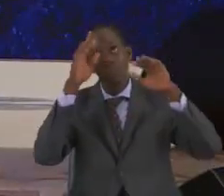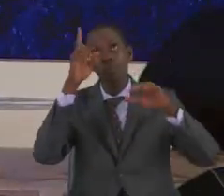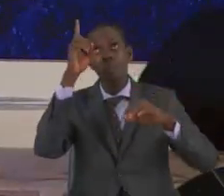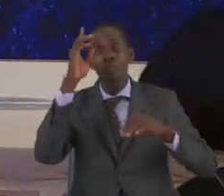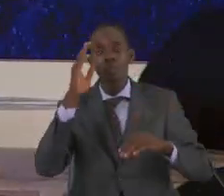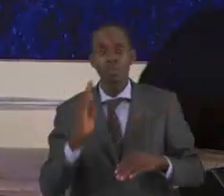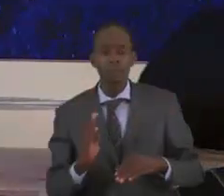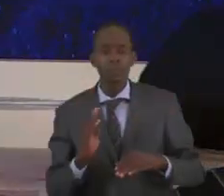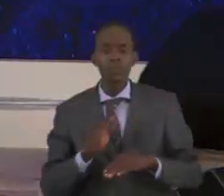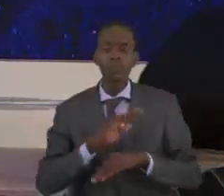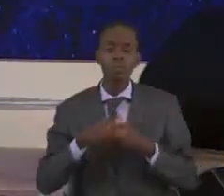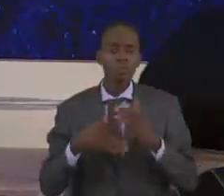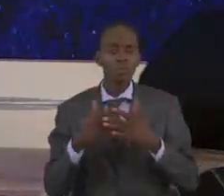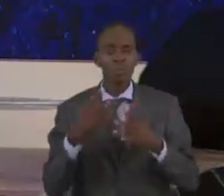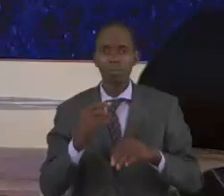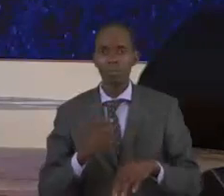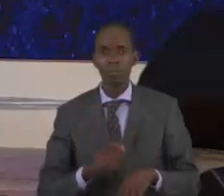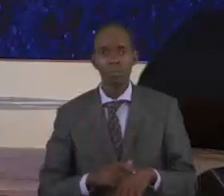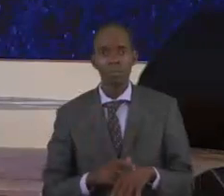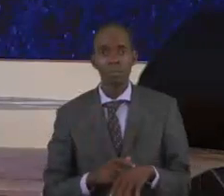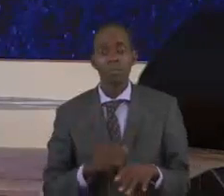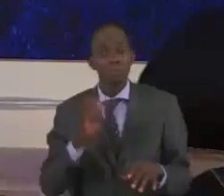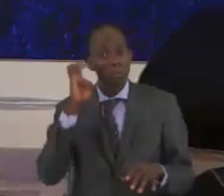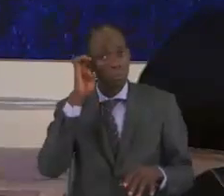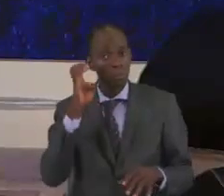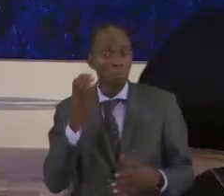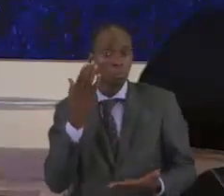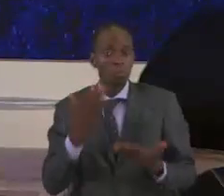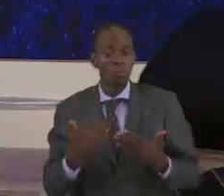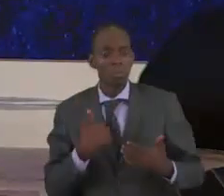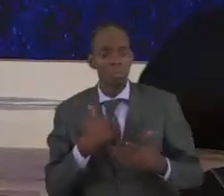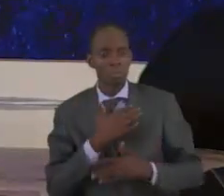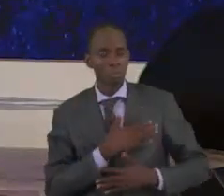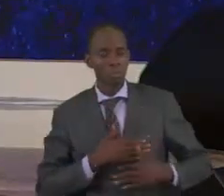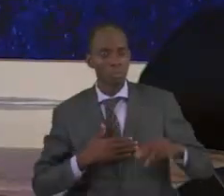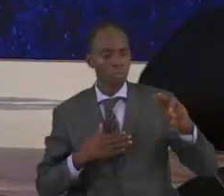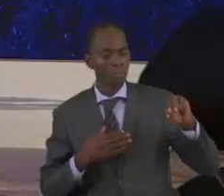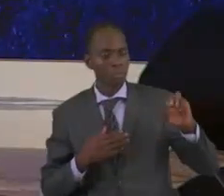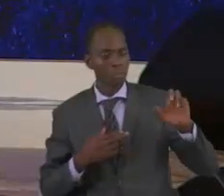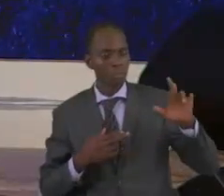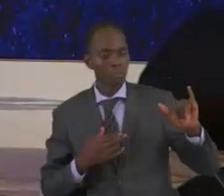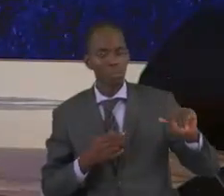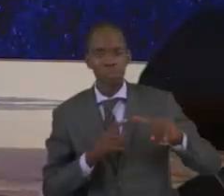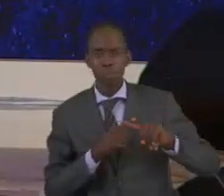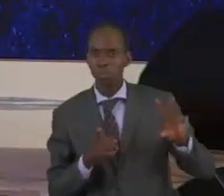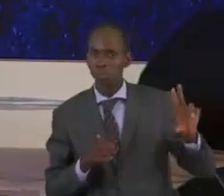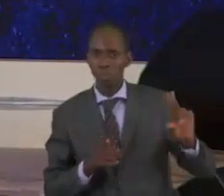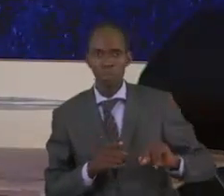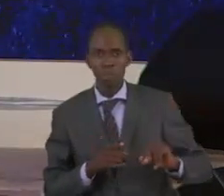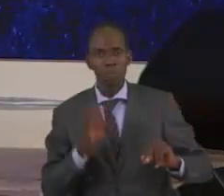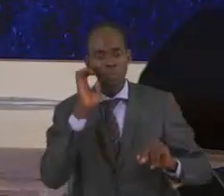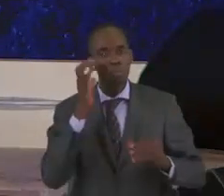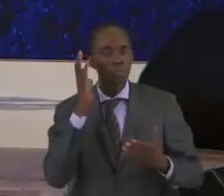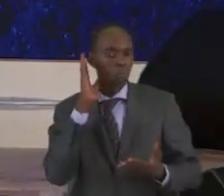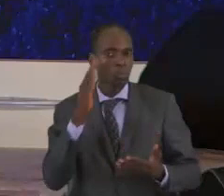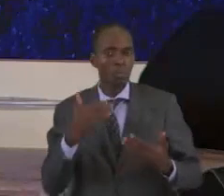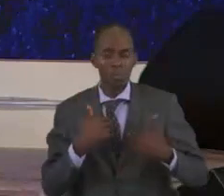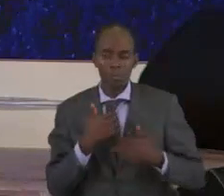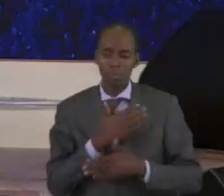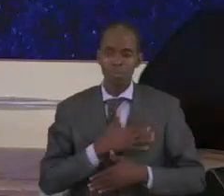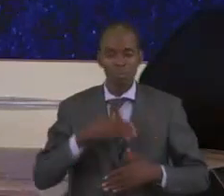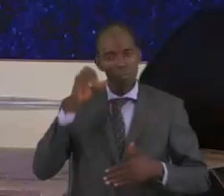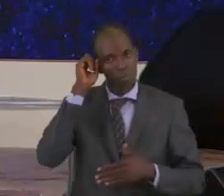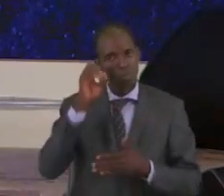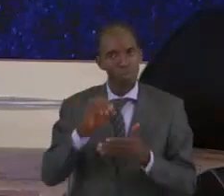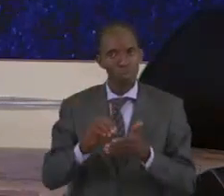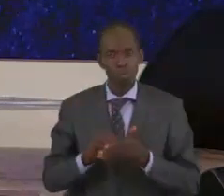God all the time. He could have pleased Mary, but no. He could have pleased his own disciples,